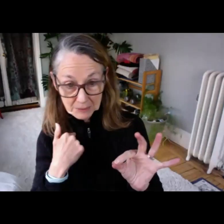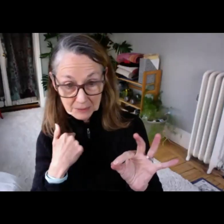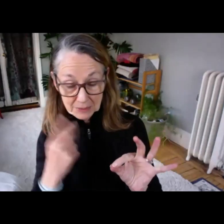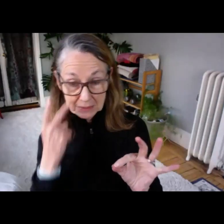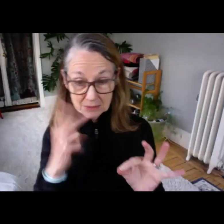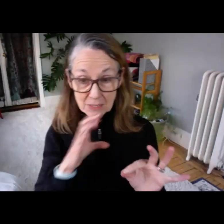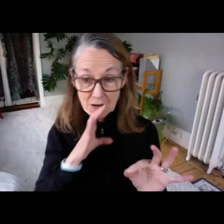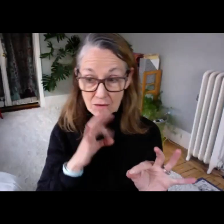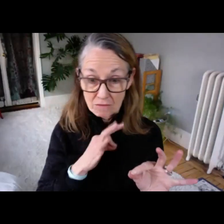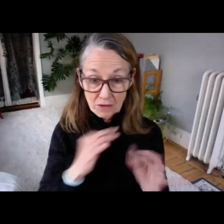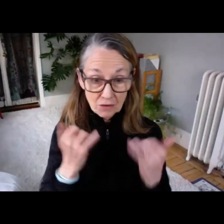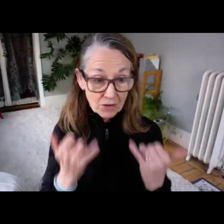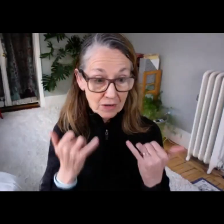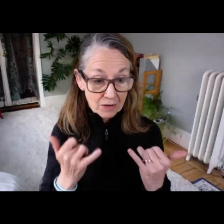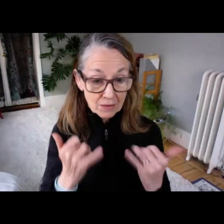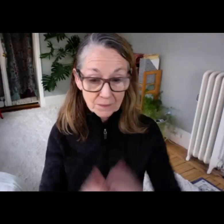interpreting right now?